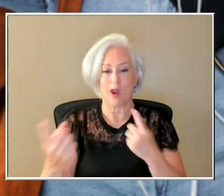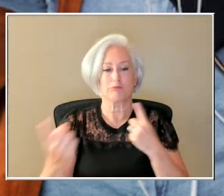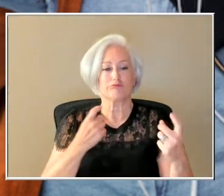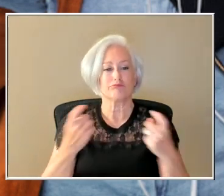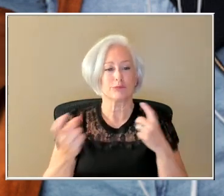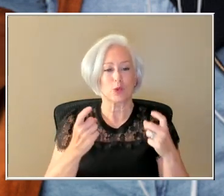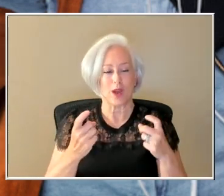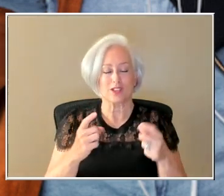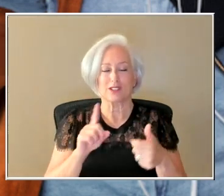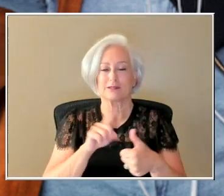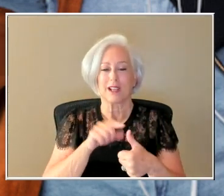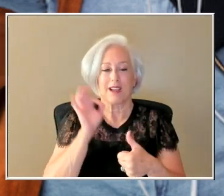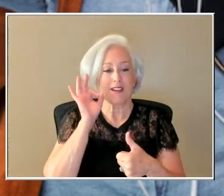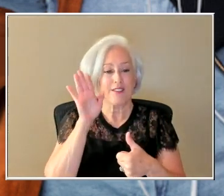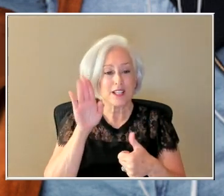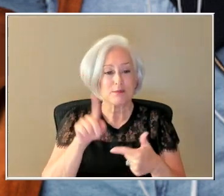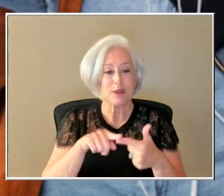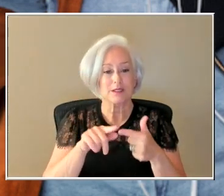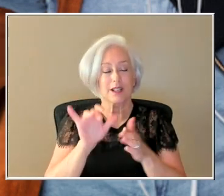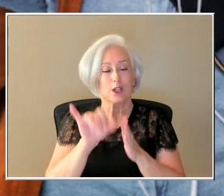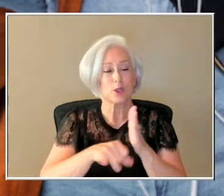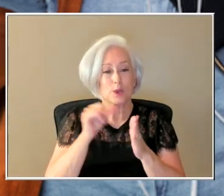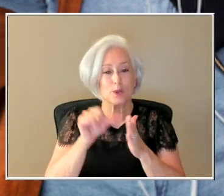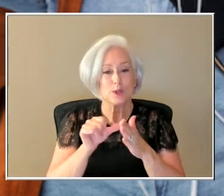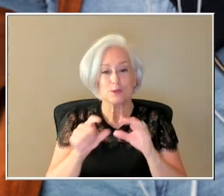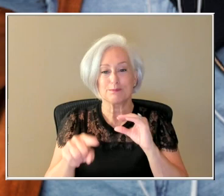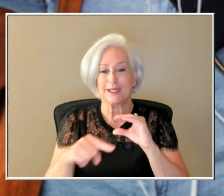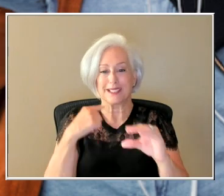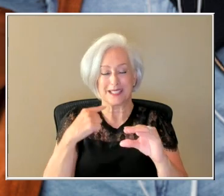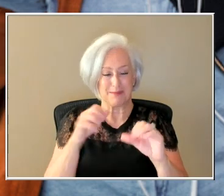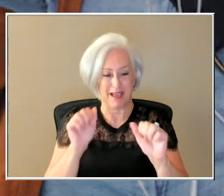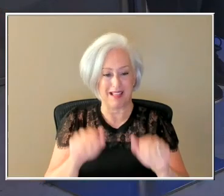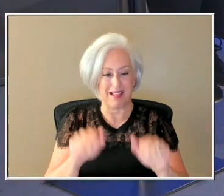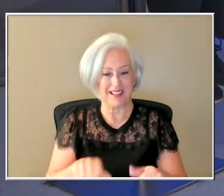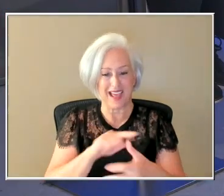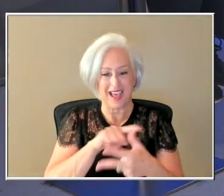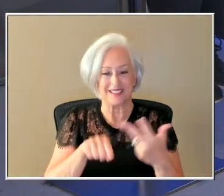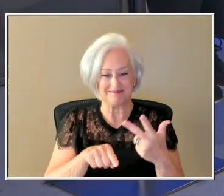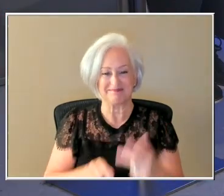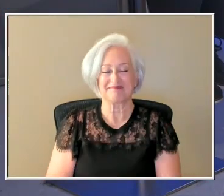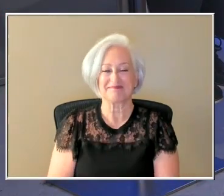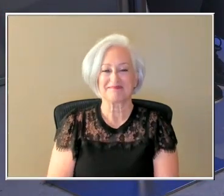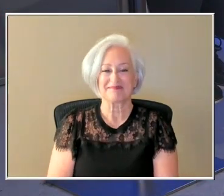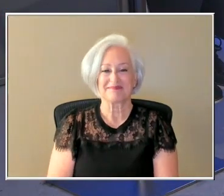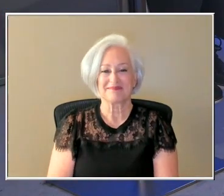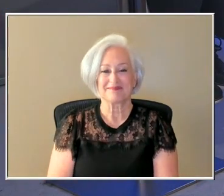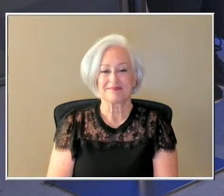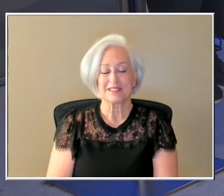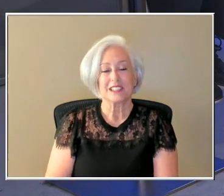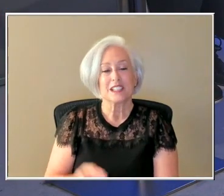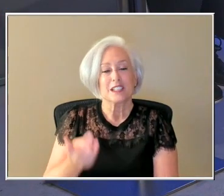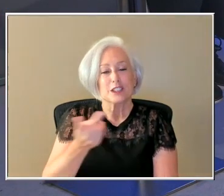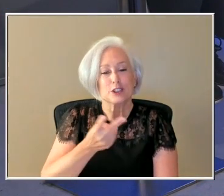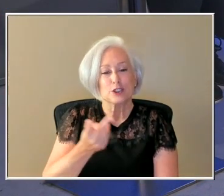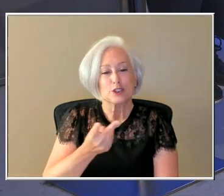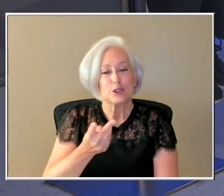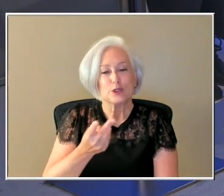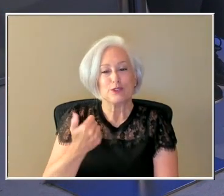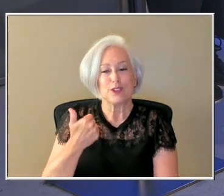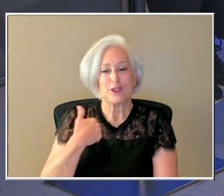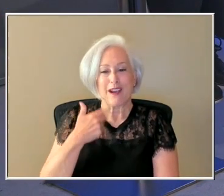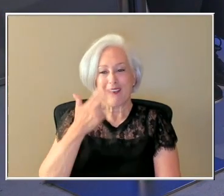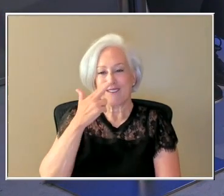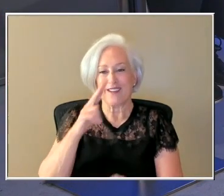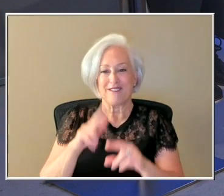Facebook. You can email the Medical News Network. All that information is right there on your screen. So you two have a kind of a fun anecdote from the